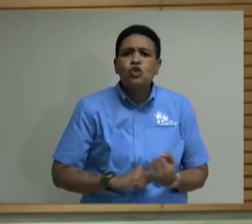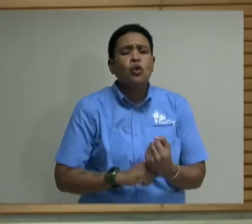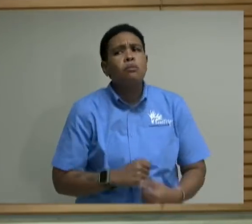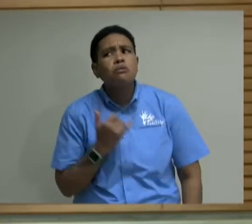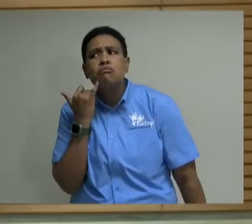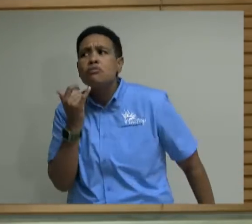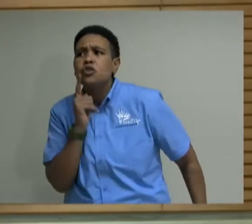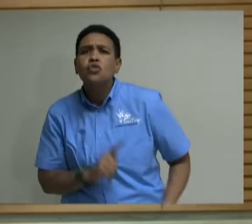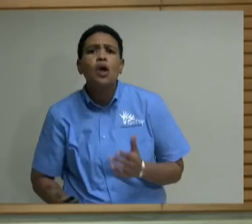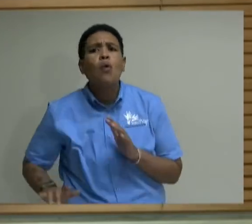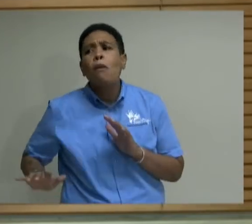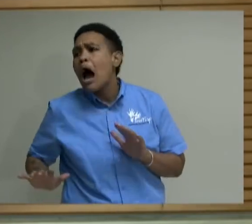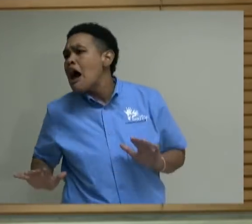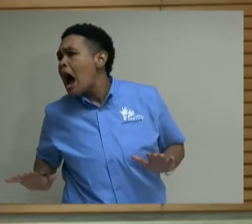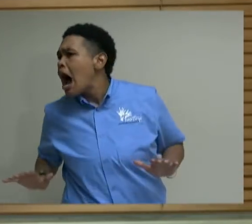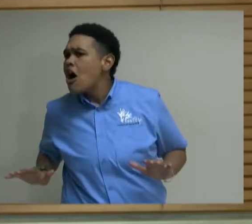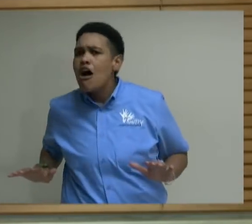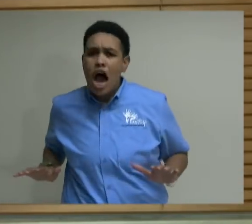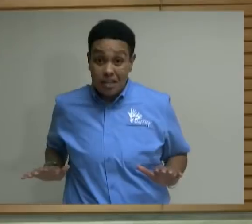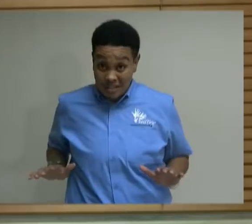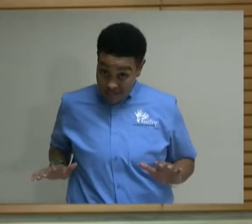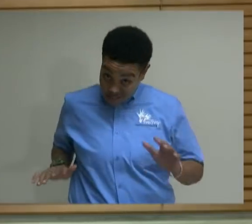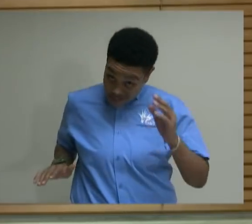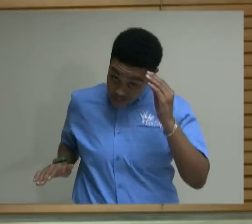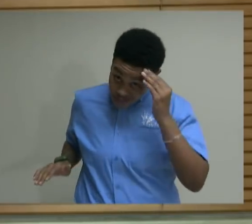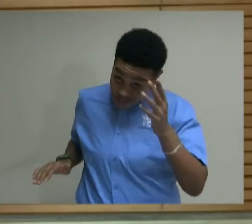and nobody really